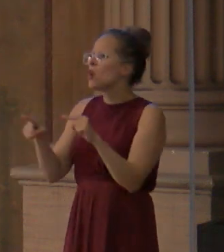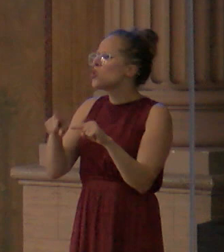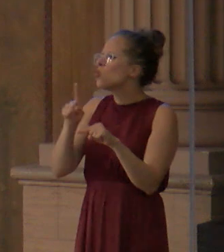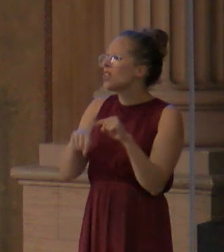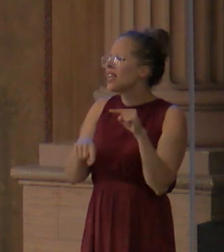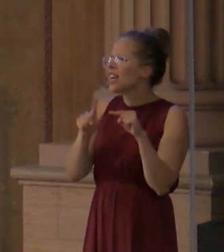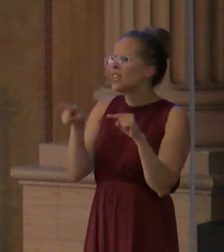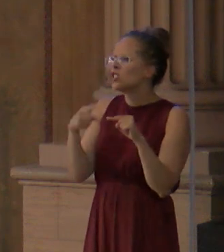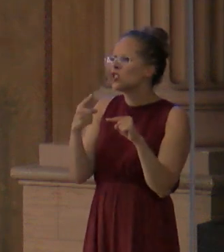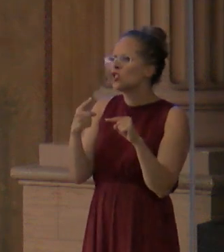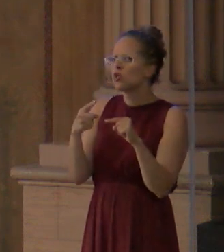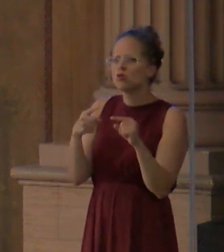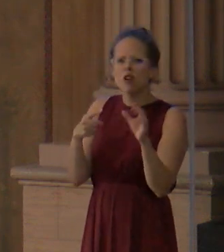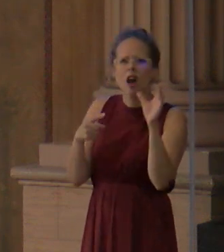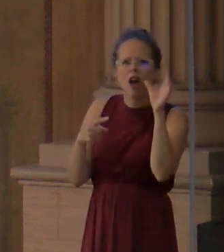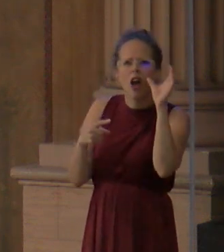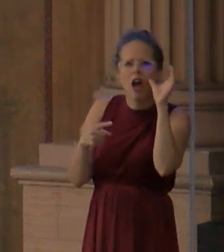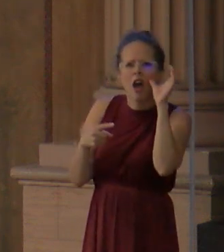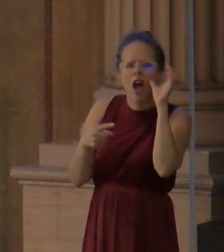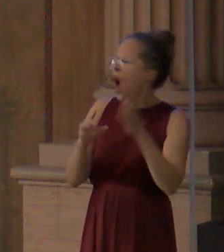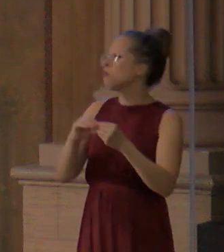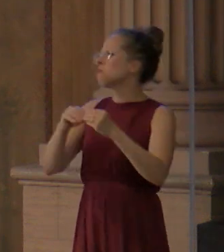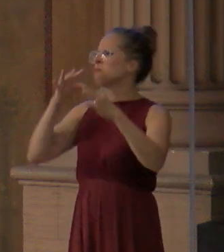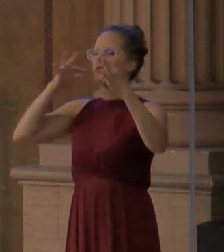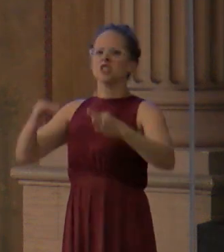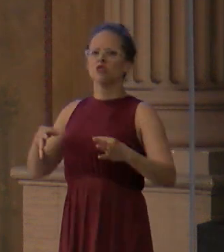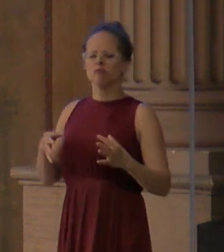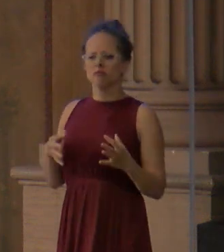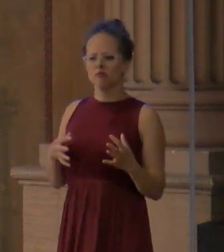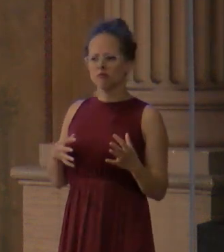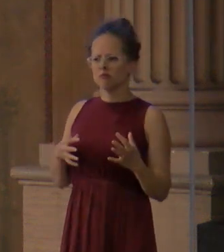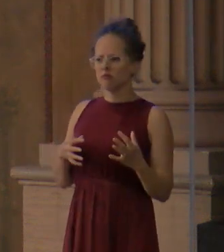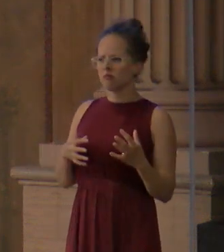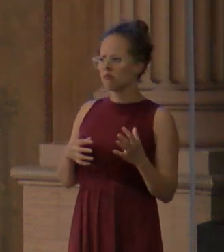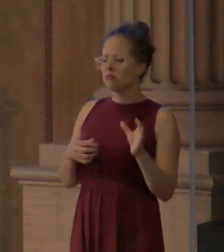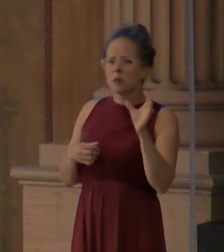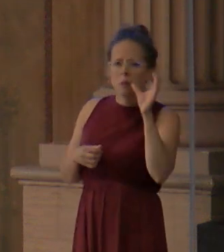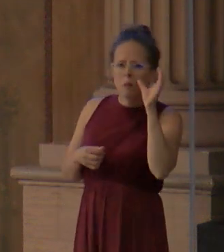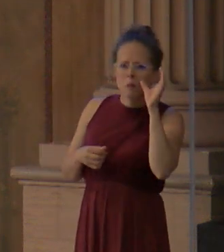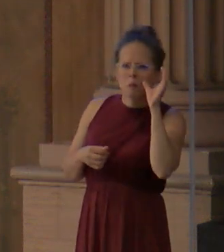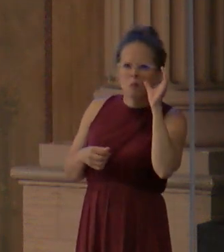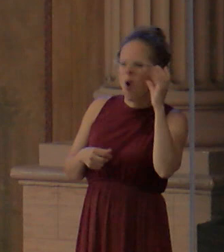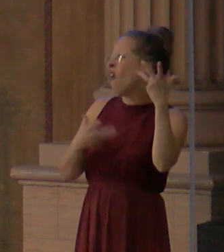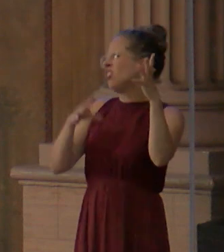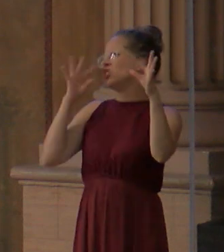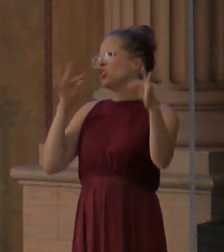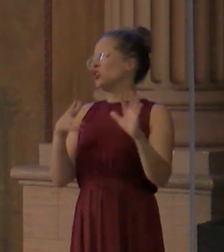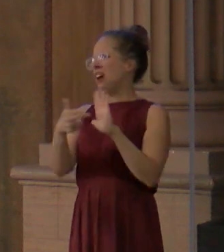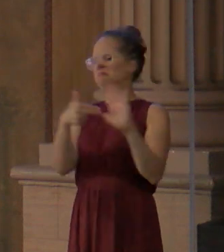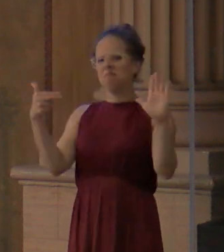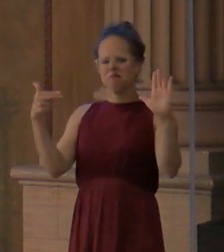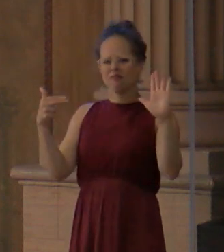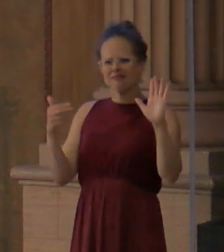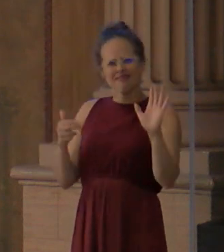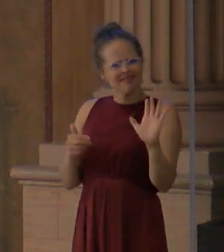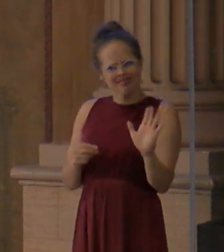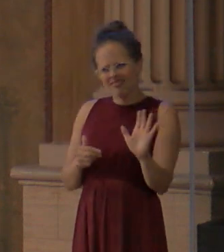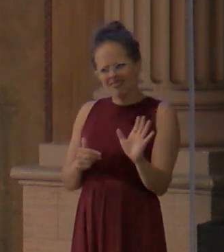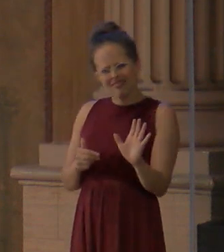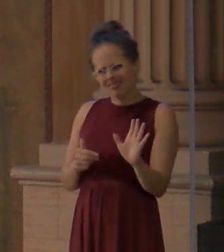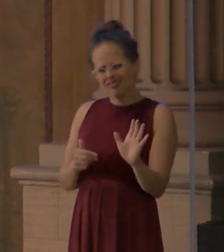headline, or we settle into one tribe or another without any real interaction or conversation with someone we might deem from another